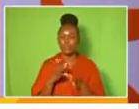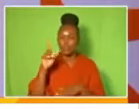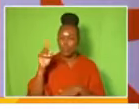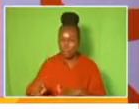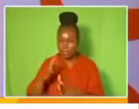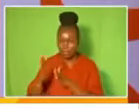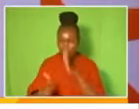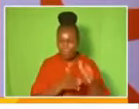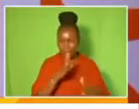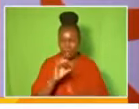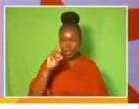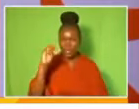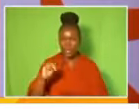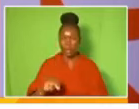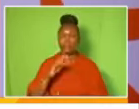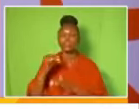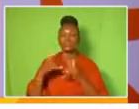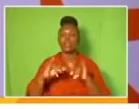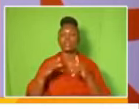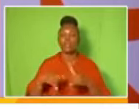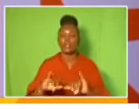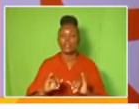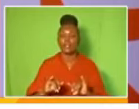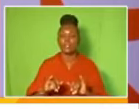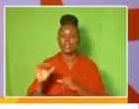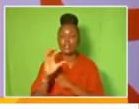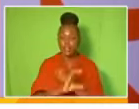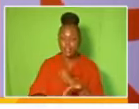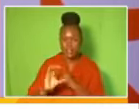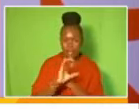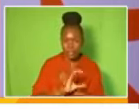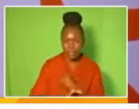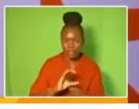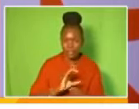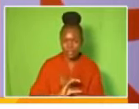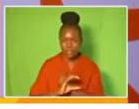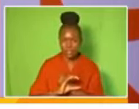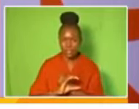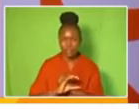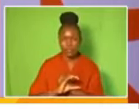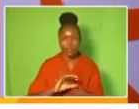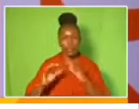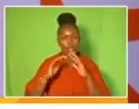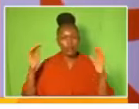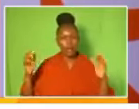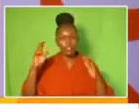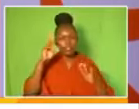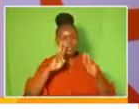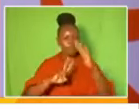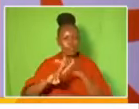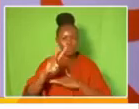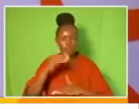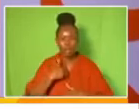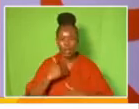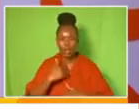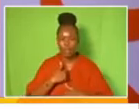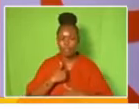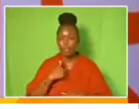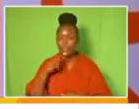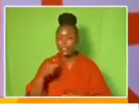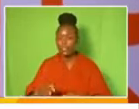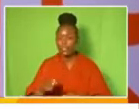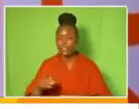prepare this party to implement this country's the grand visions we hold that have only